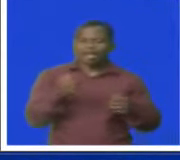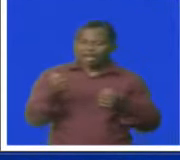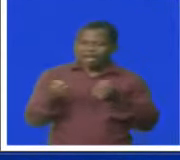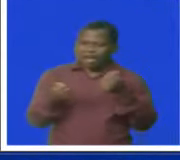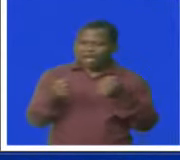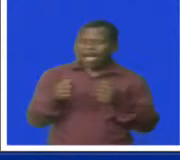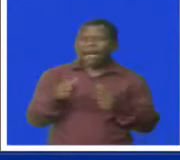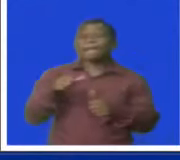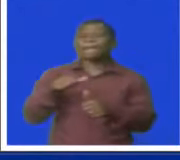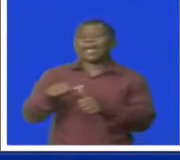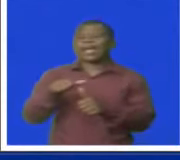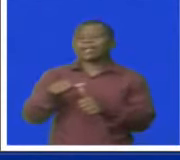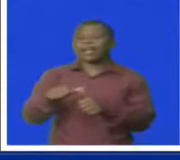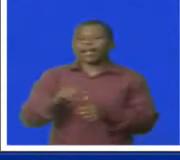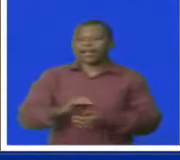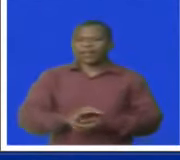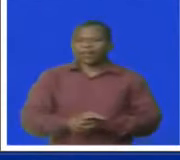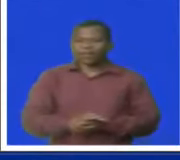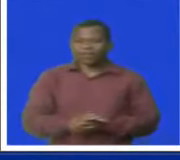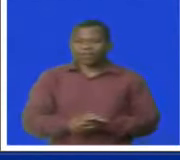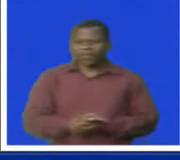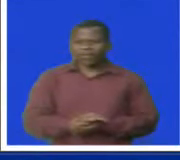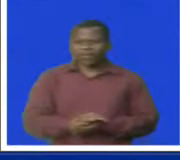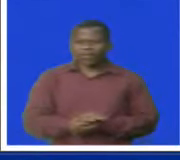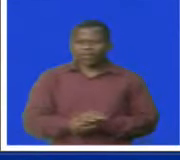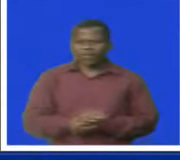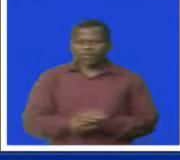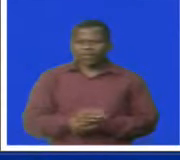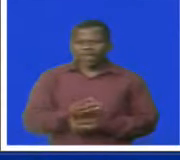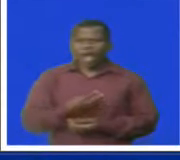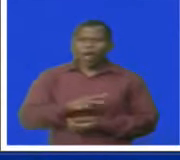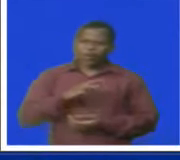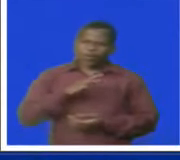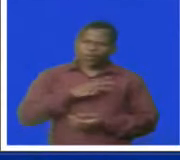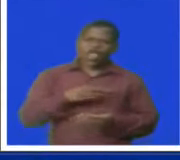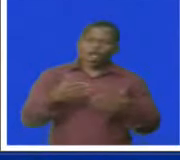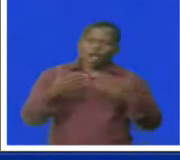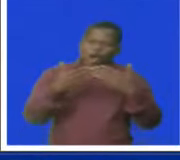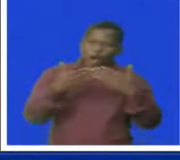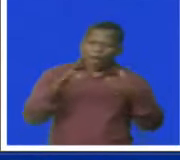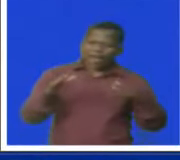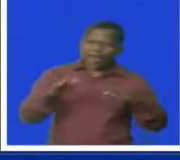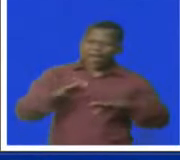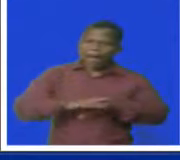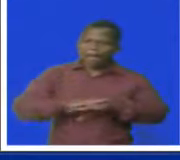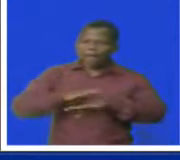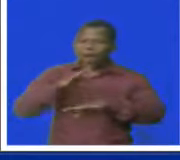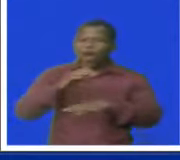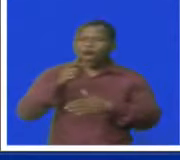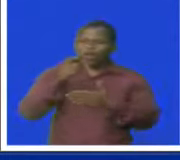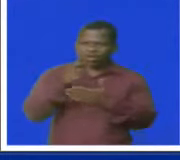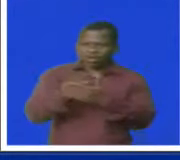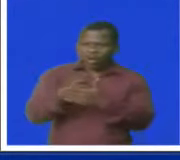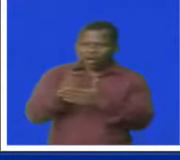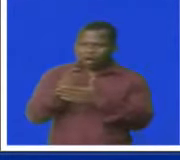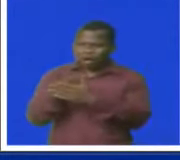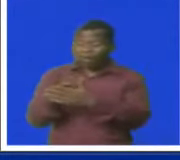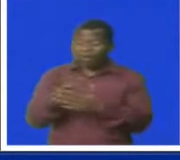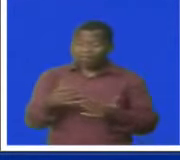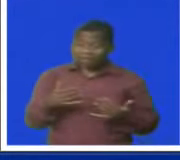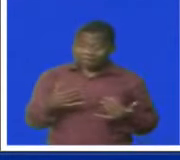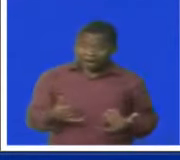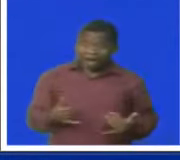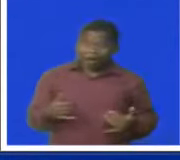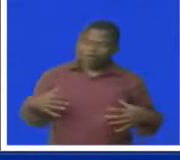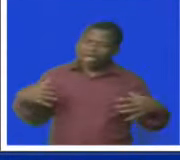opened more titolo under COVID than otherwise. We had both to against COVID kukhona ukuhle kwakheleta